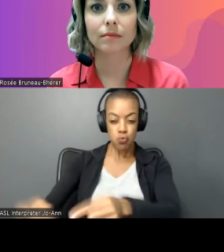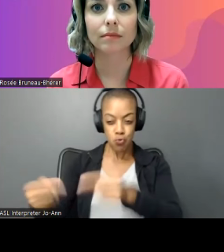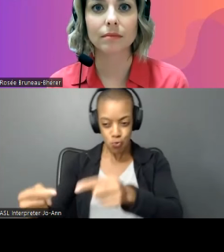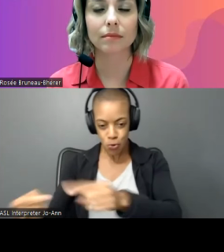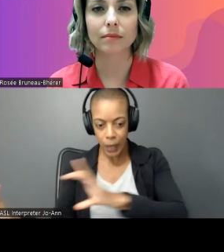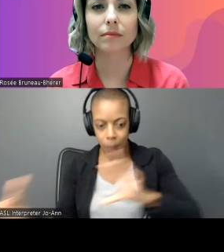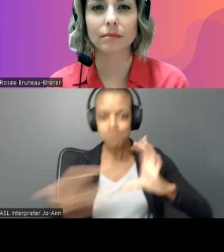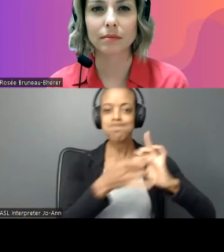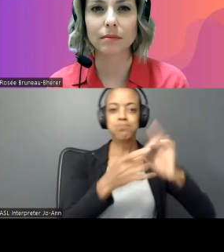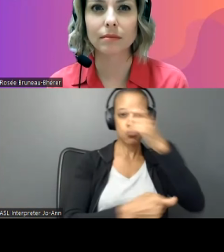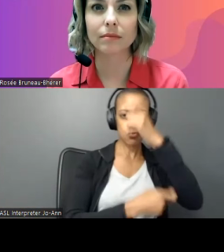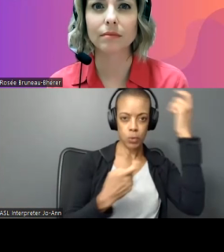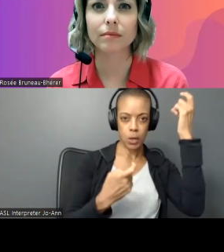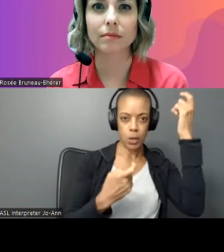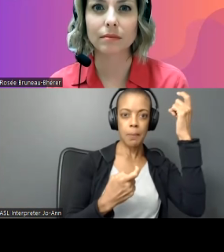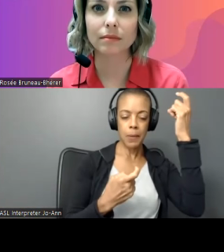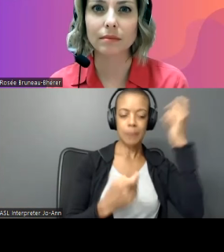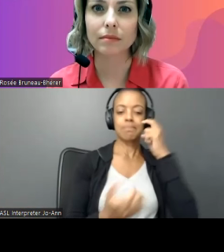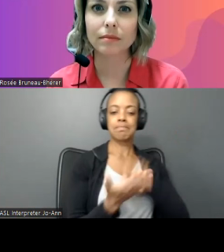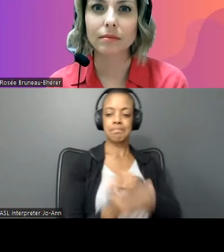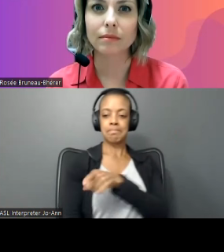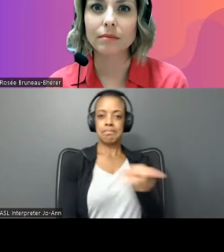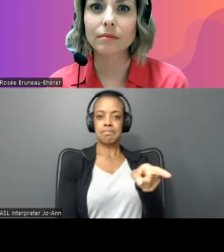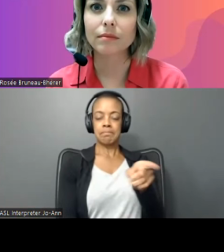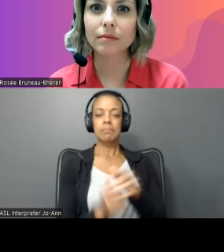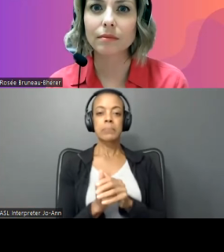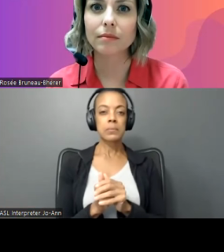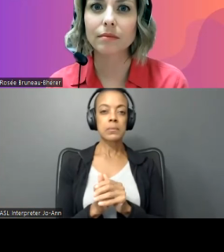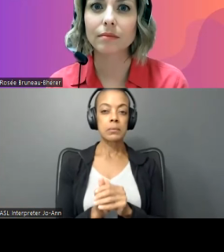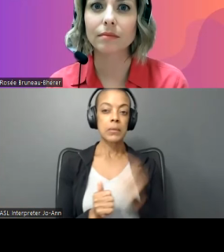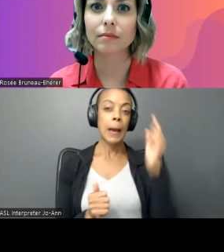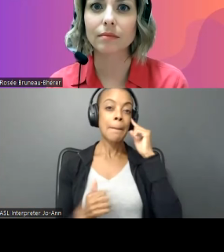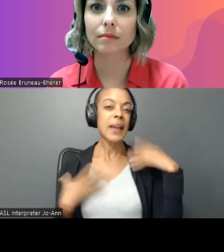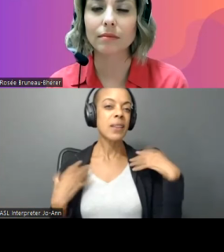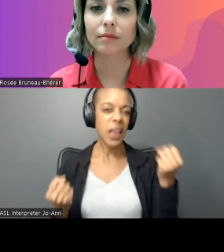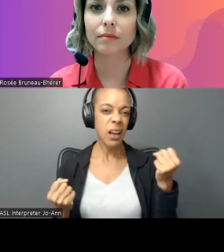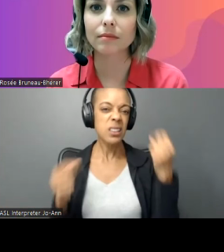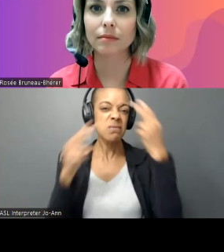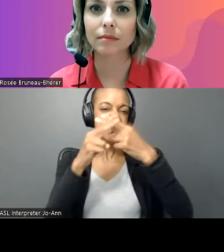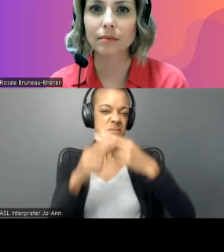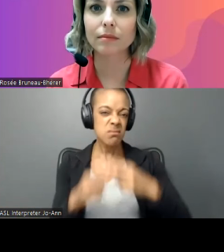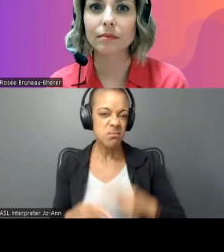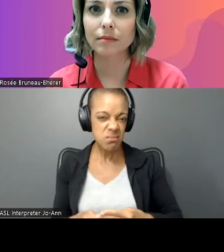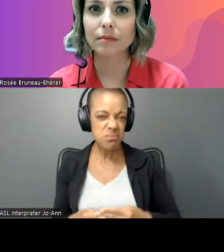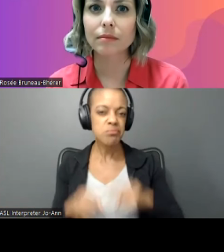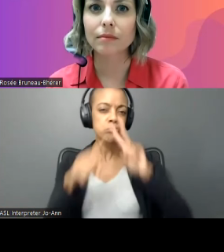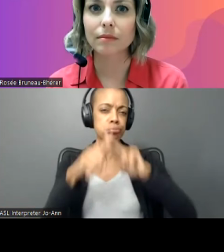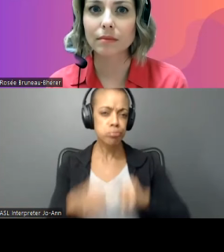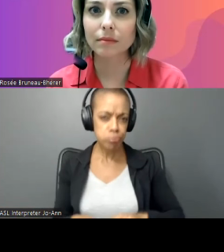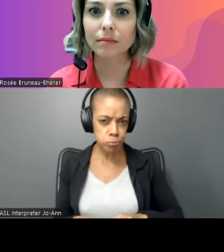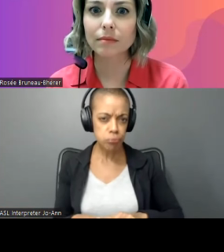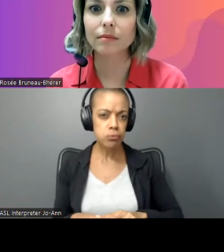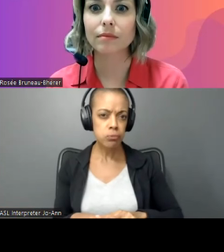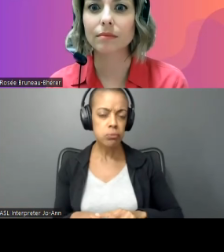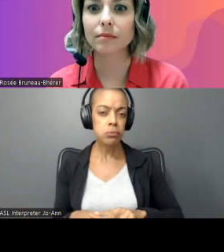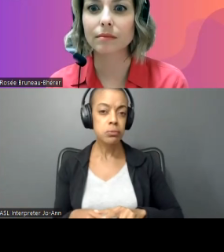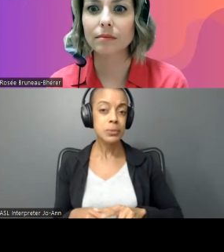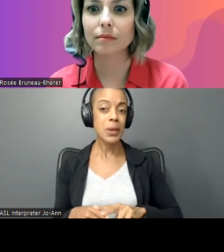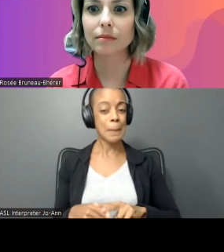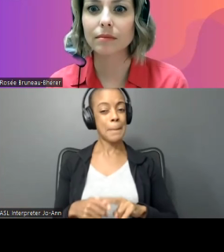There are mental health names for them, but Are we right using